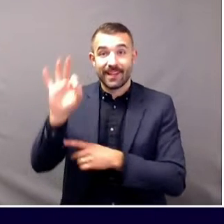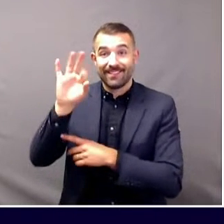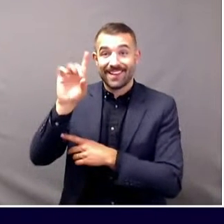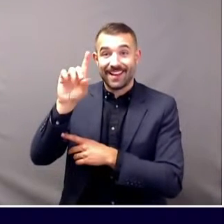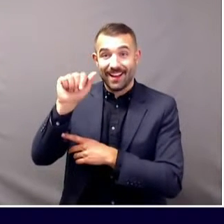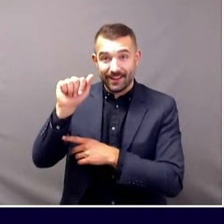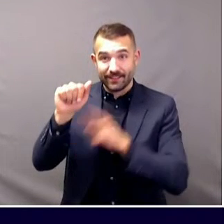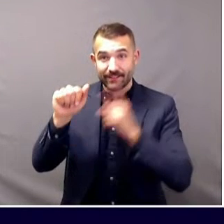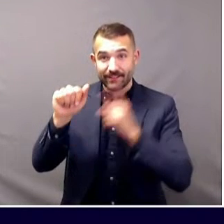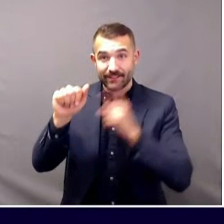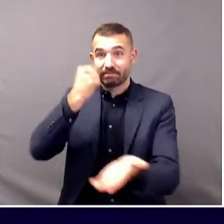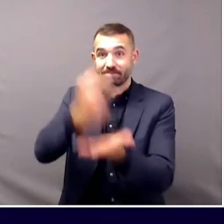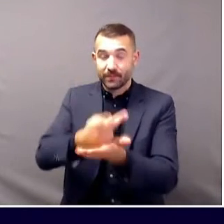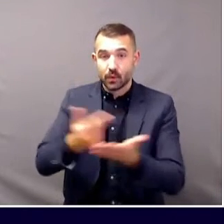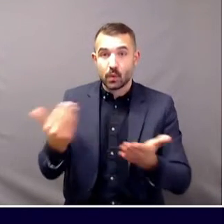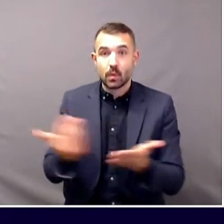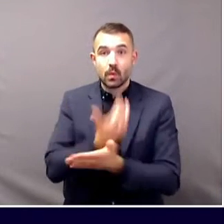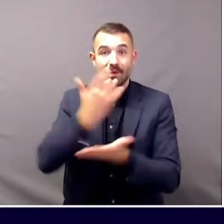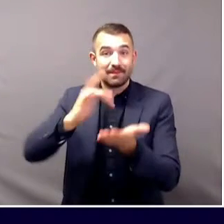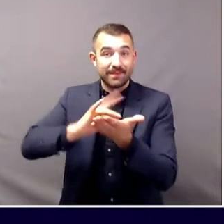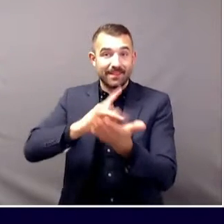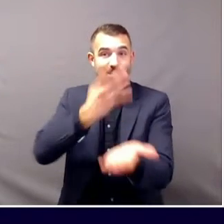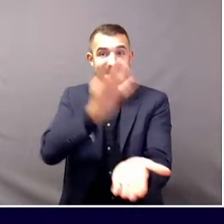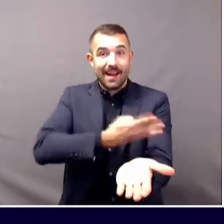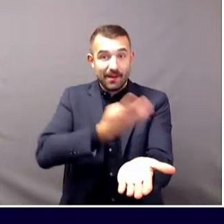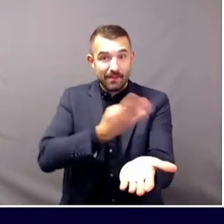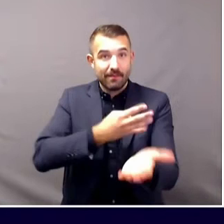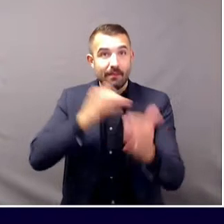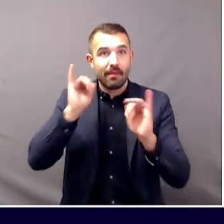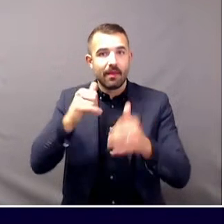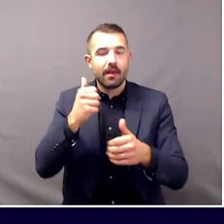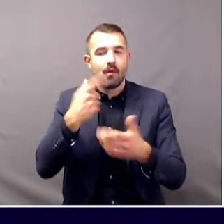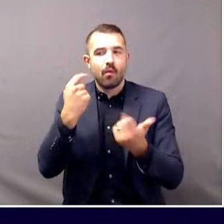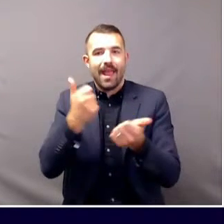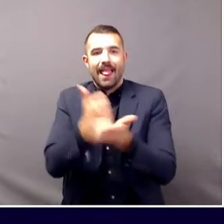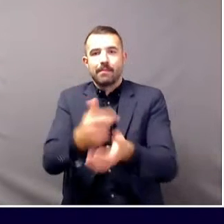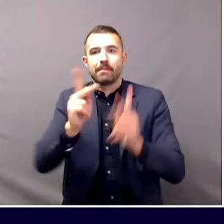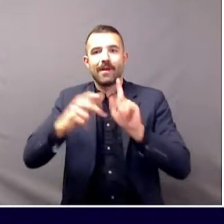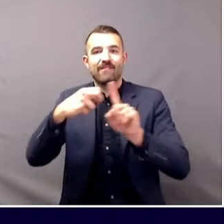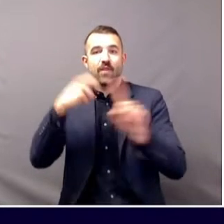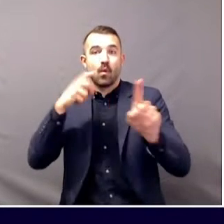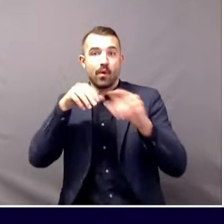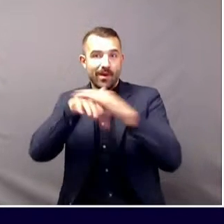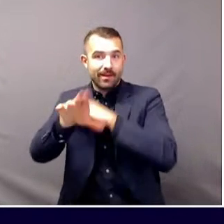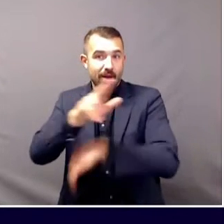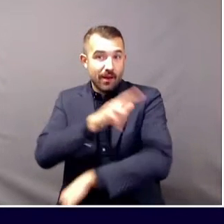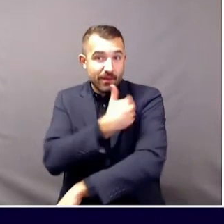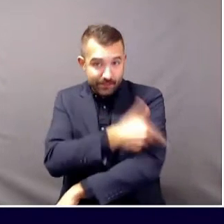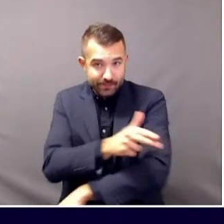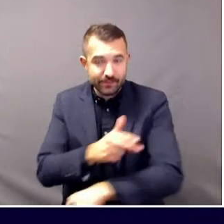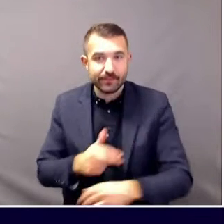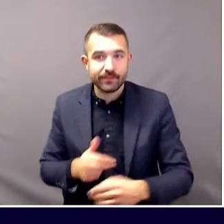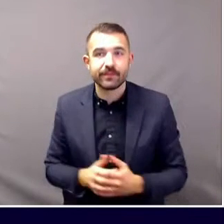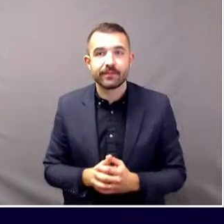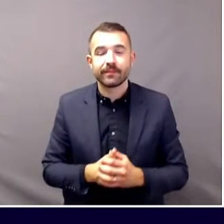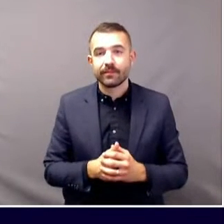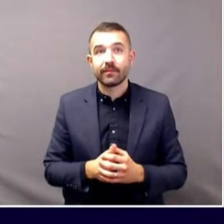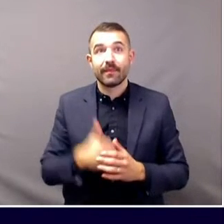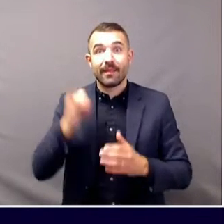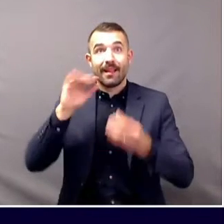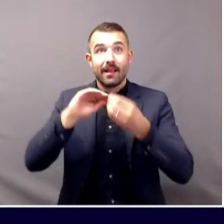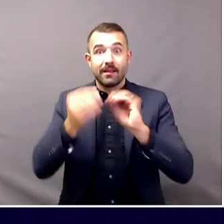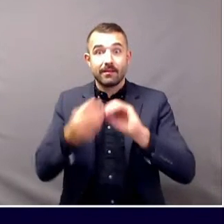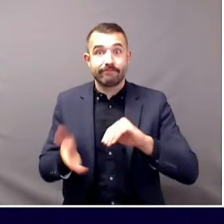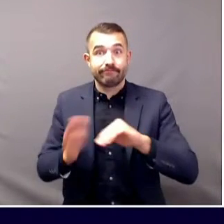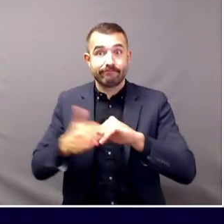can potentially keep people out of the hospital. So although the numbers continue to climb, it's important to